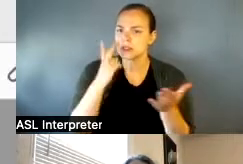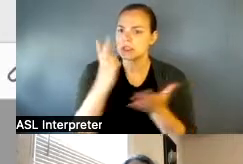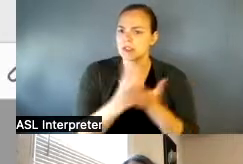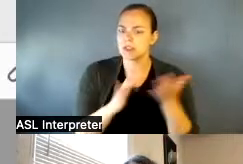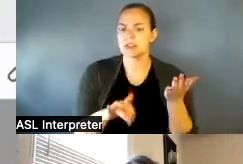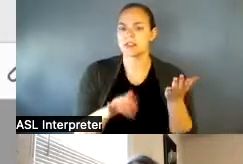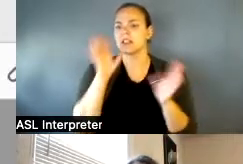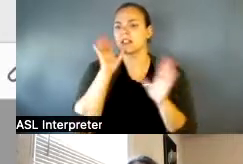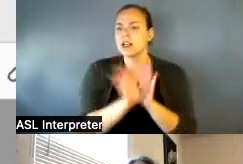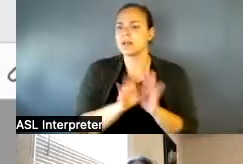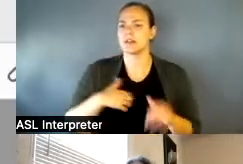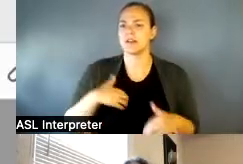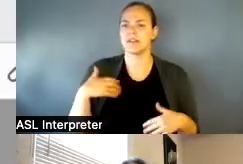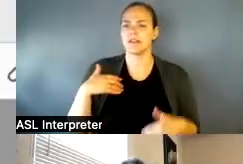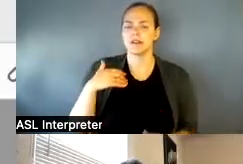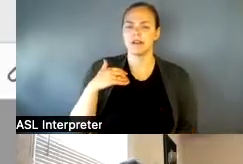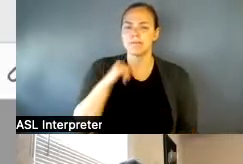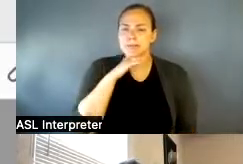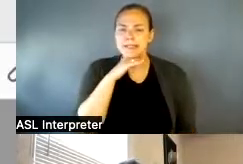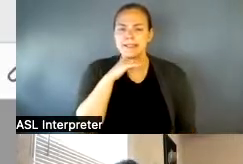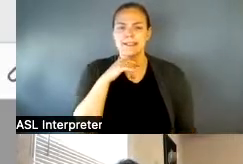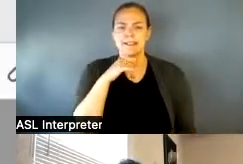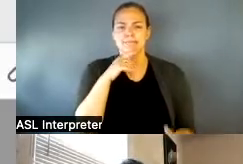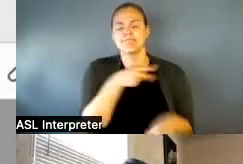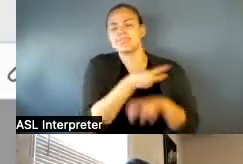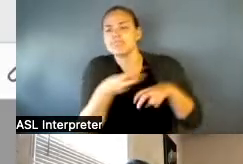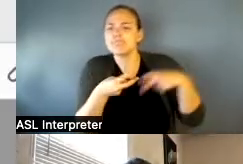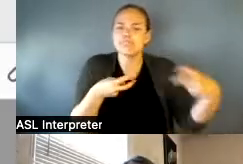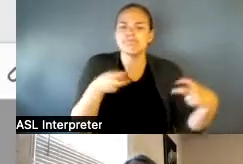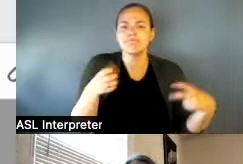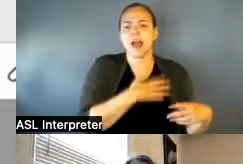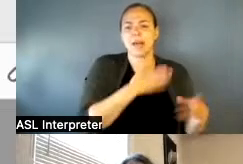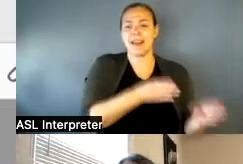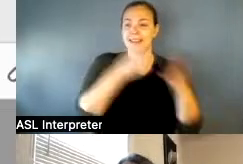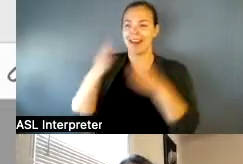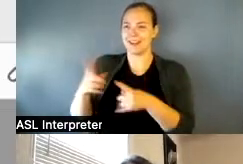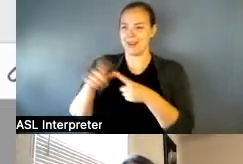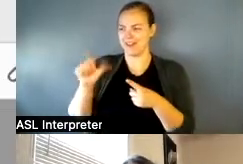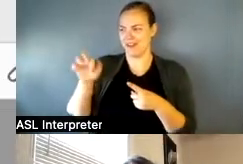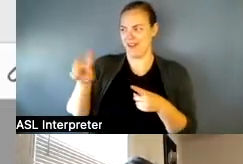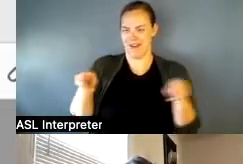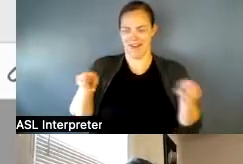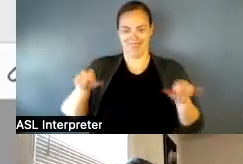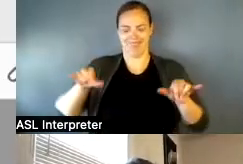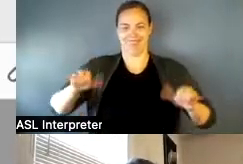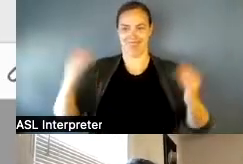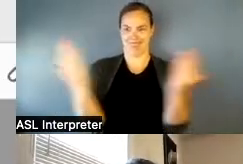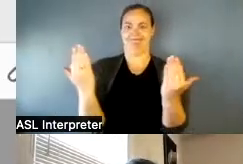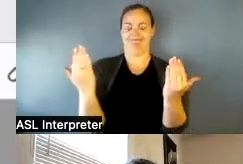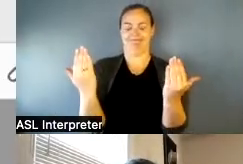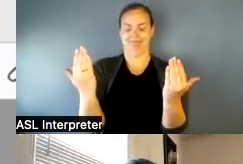image of swine kind of in a very happy place next to a can of lard. This is kind of the reality